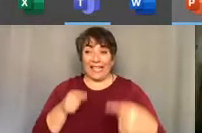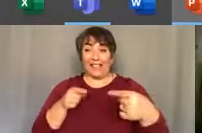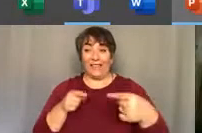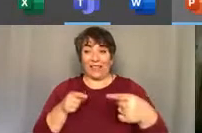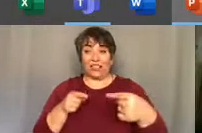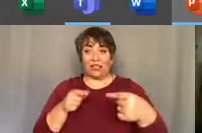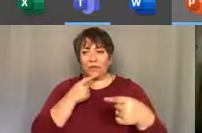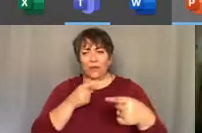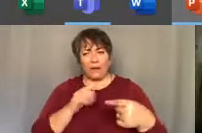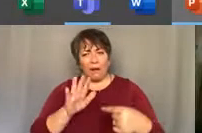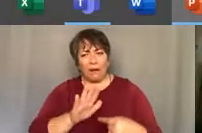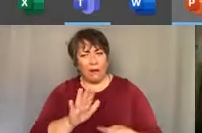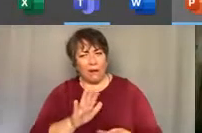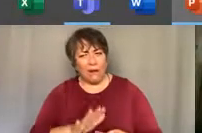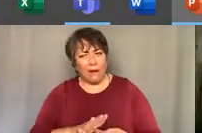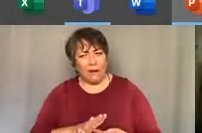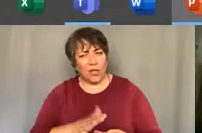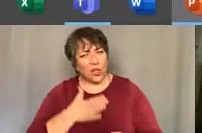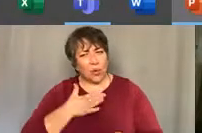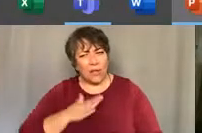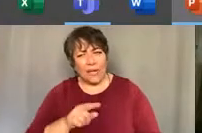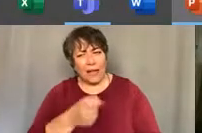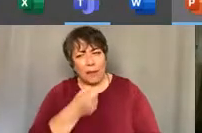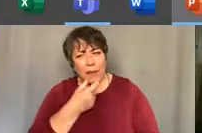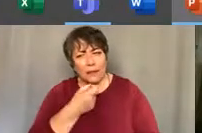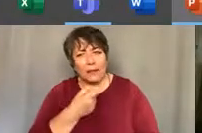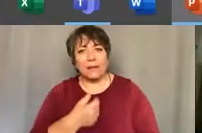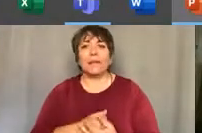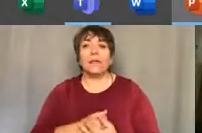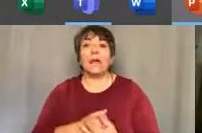million savings in the reduction of medicines waste.